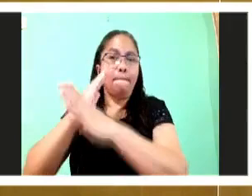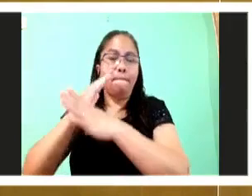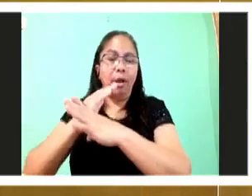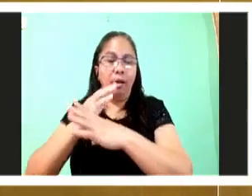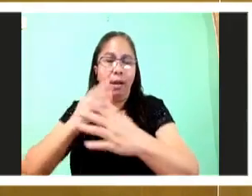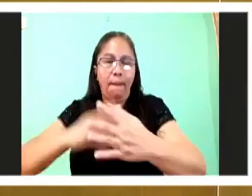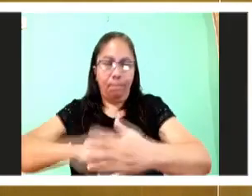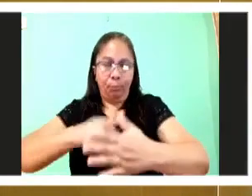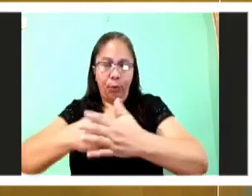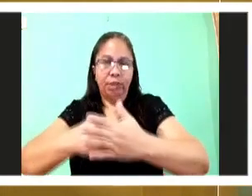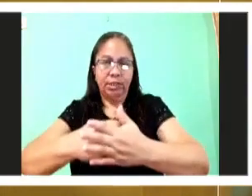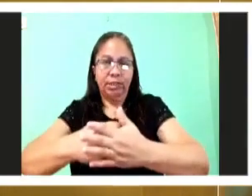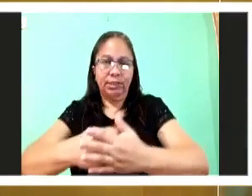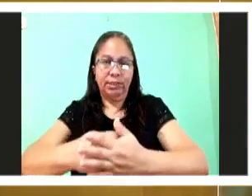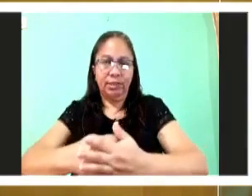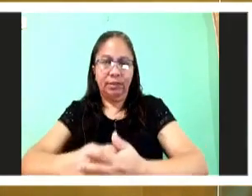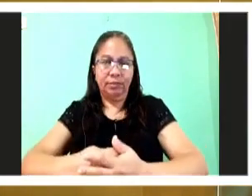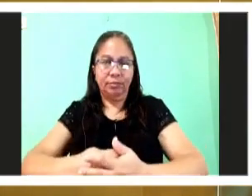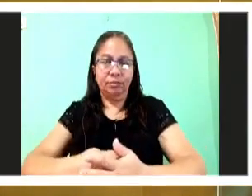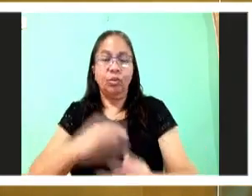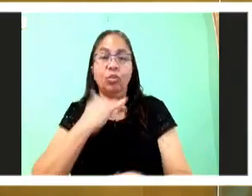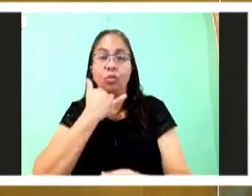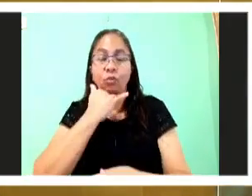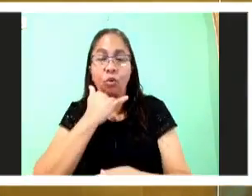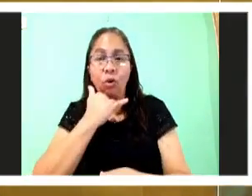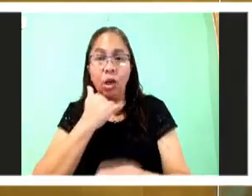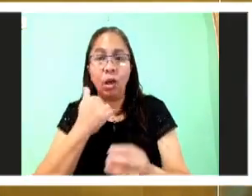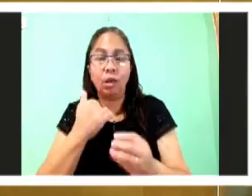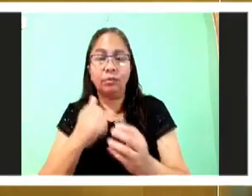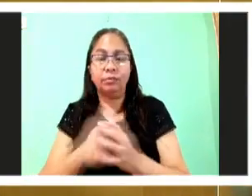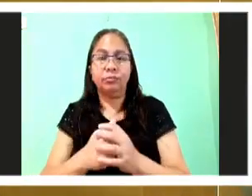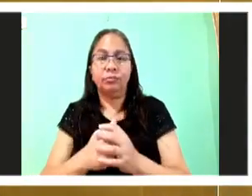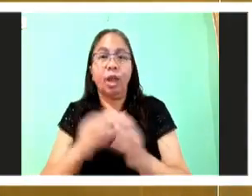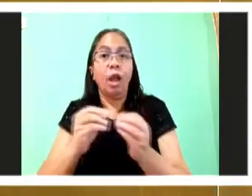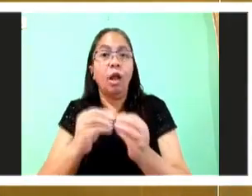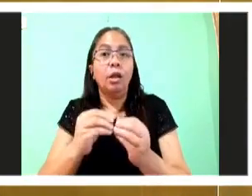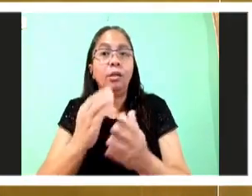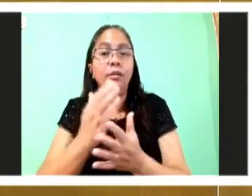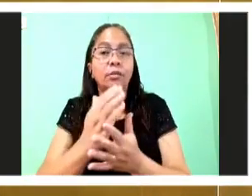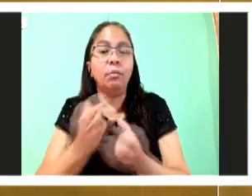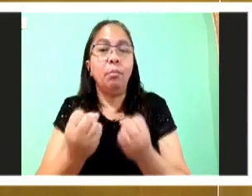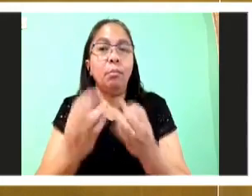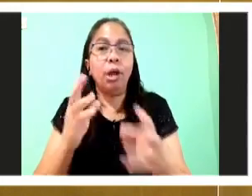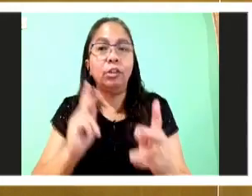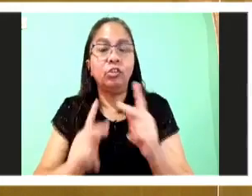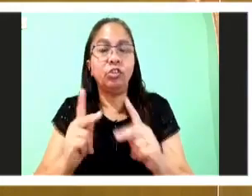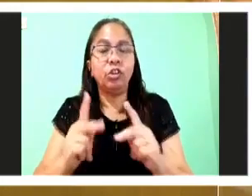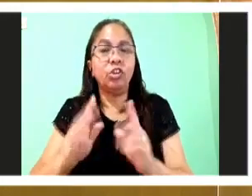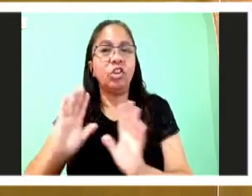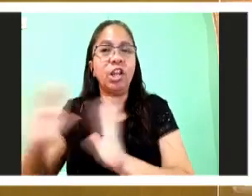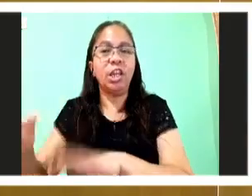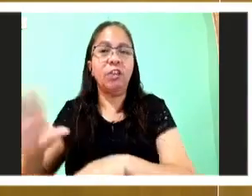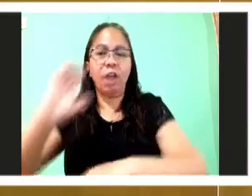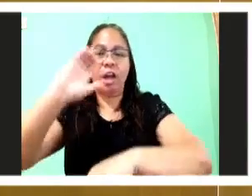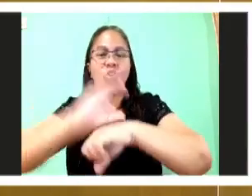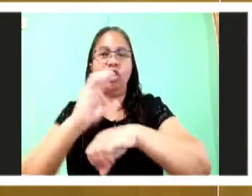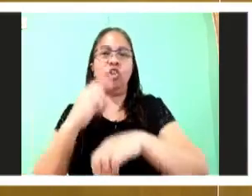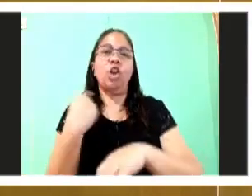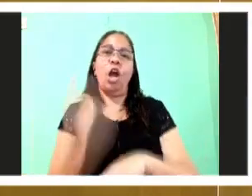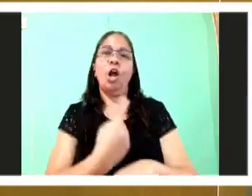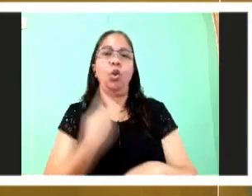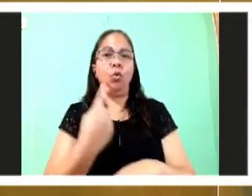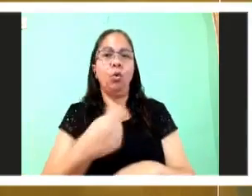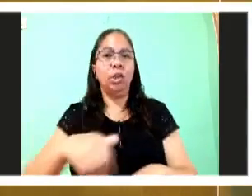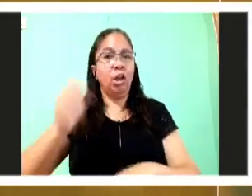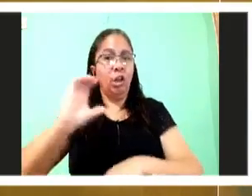1930s, most of the other churches left us and left us as Catholic Church standing alone. And the cheese now stands alone. We are the only one